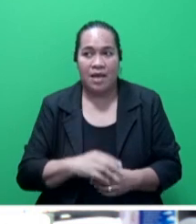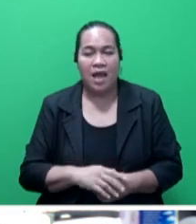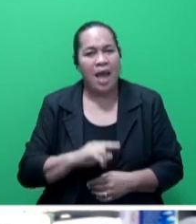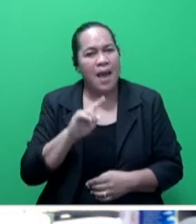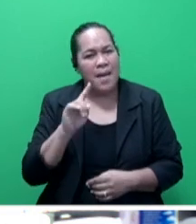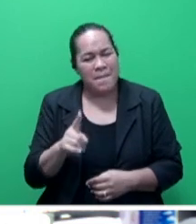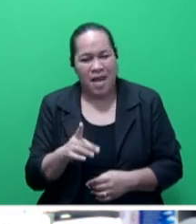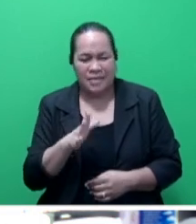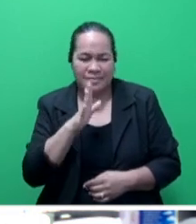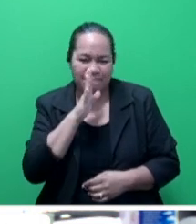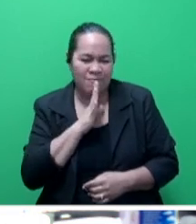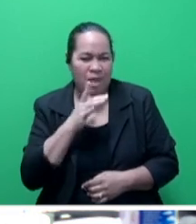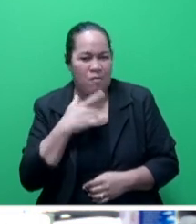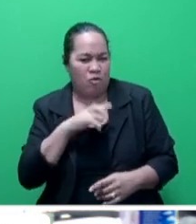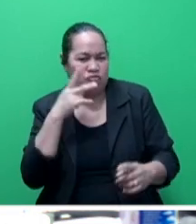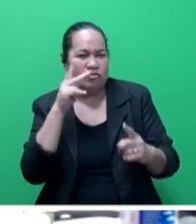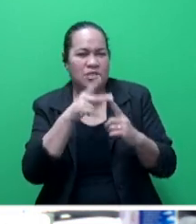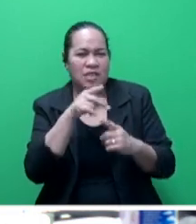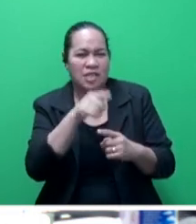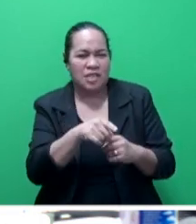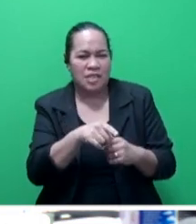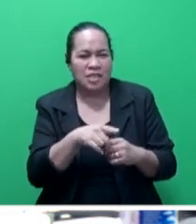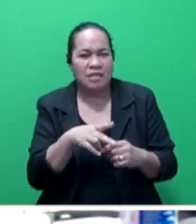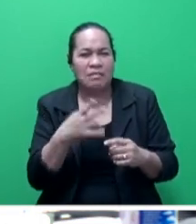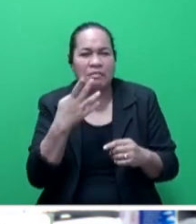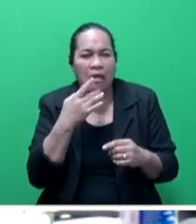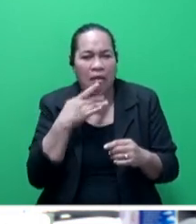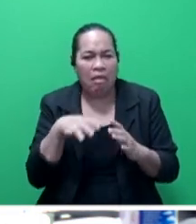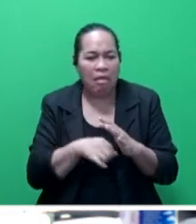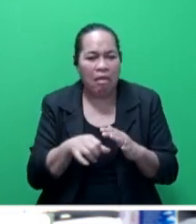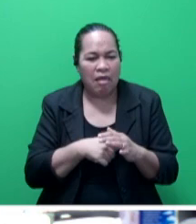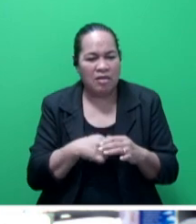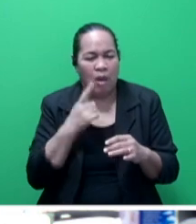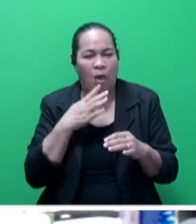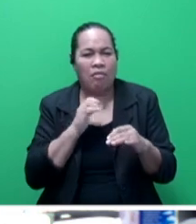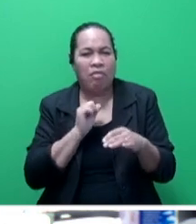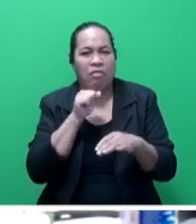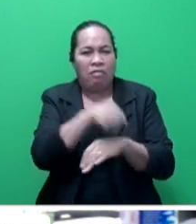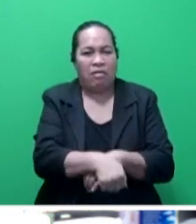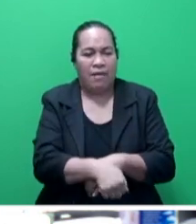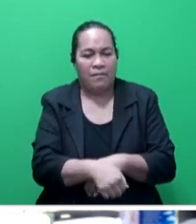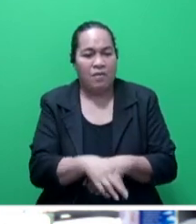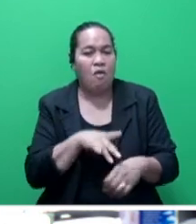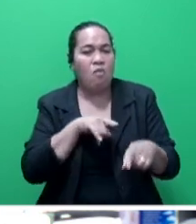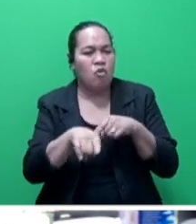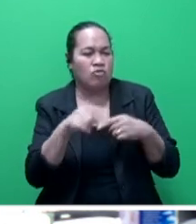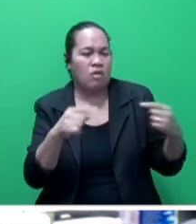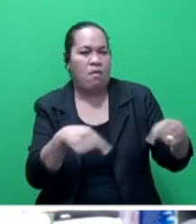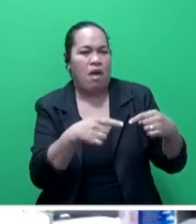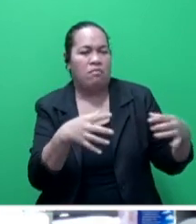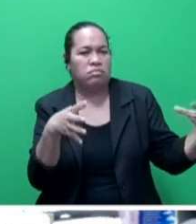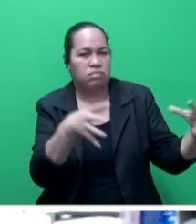partisan politics overtakes the greater good for most members of the opposition. I